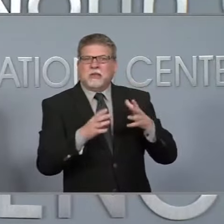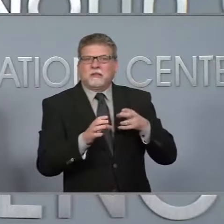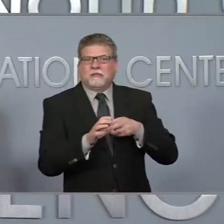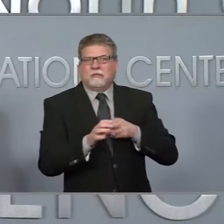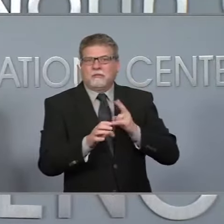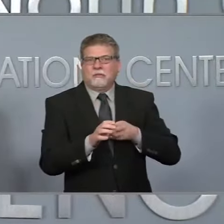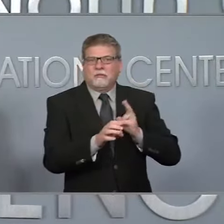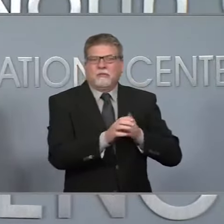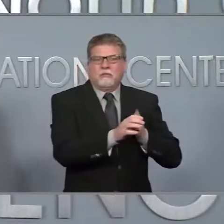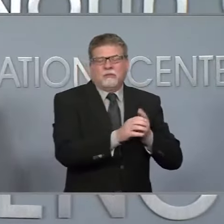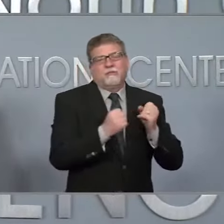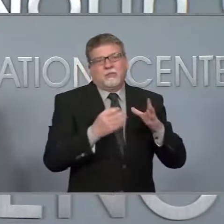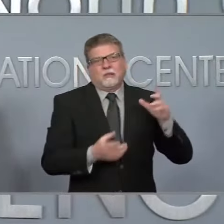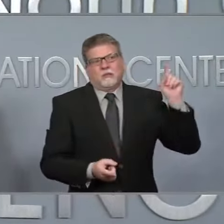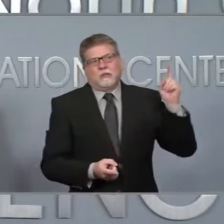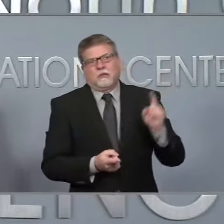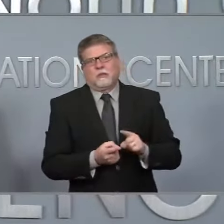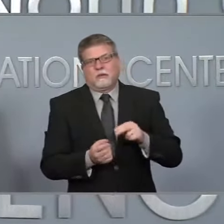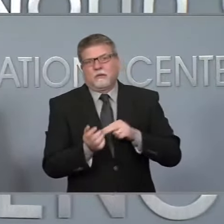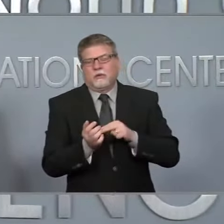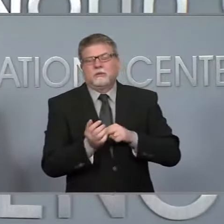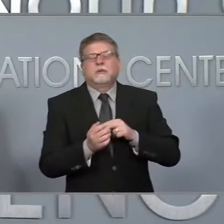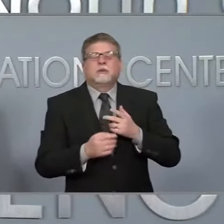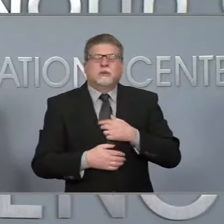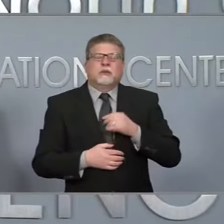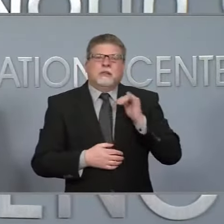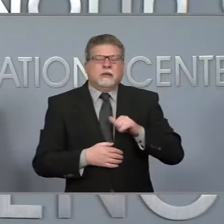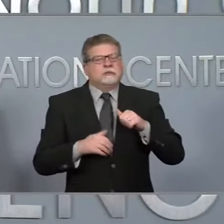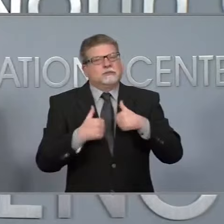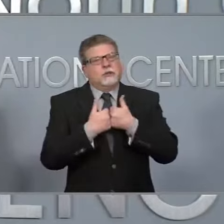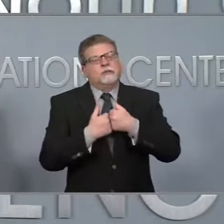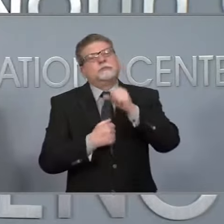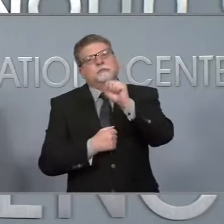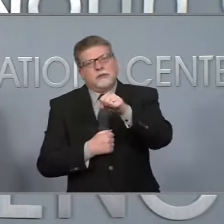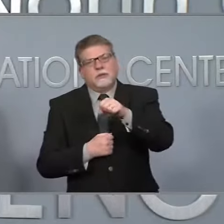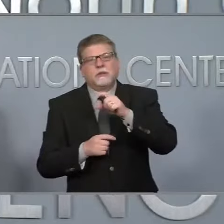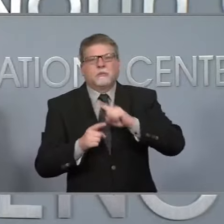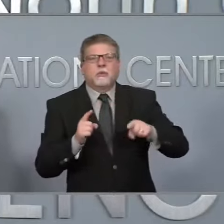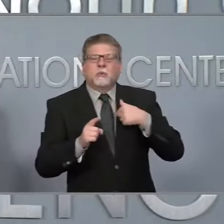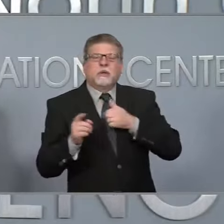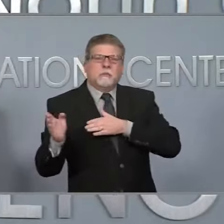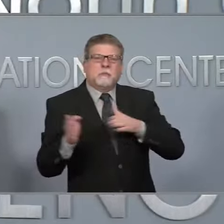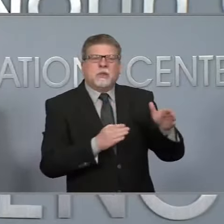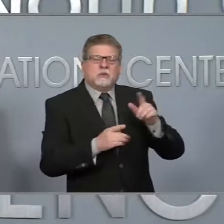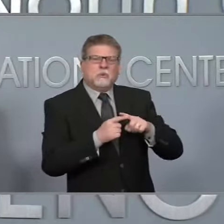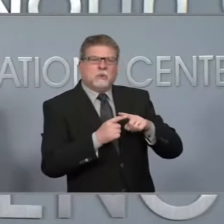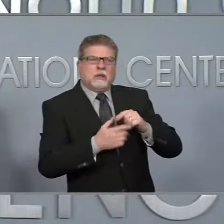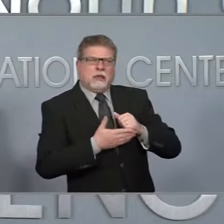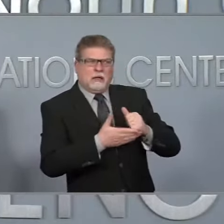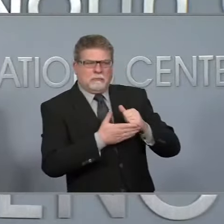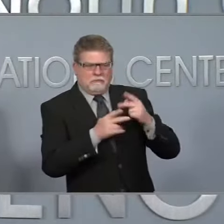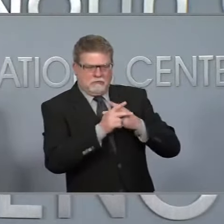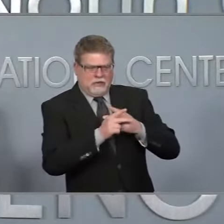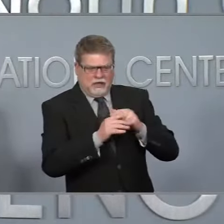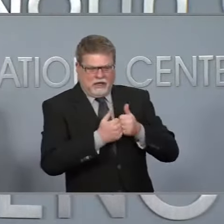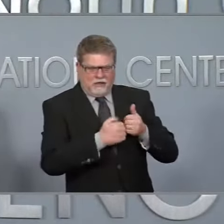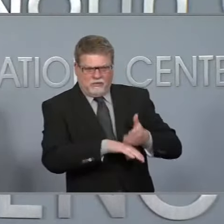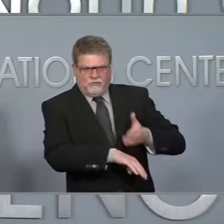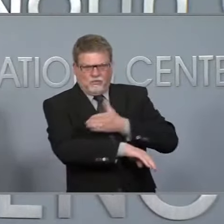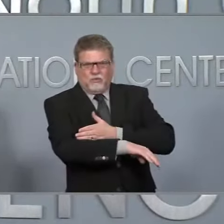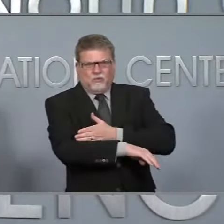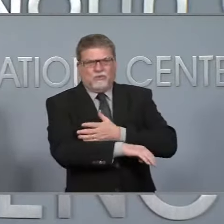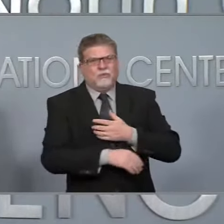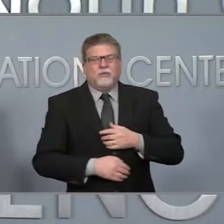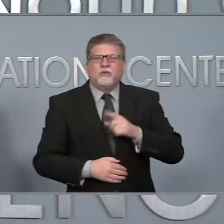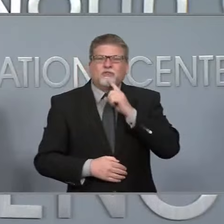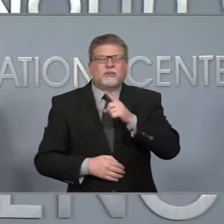we have. But this is going to be an important issue for us to work on in the near term, but also for the long term. We were on borrowed